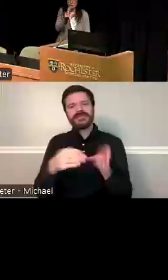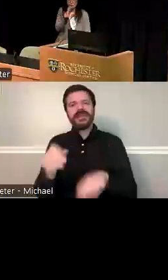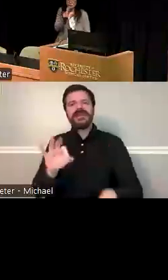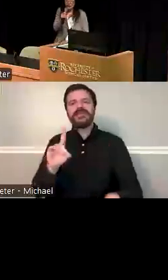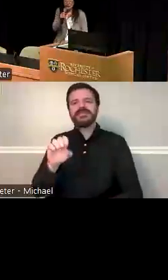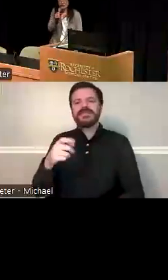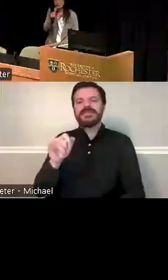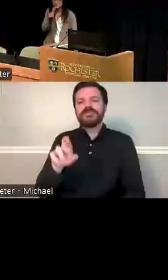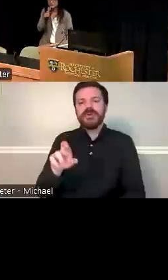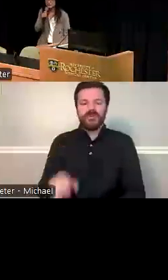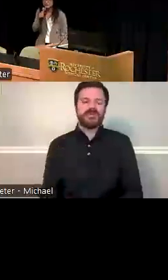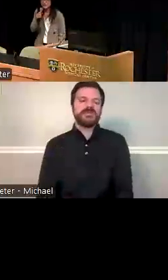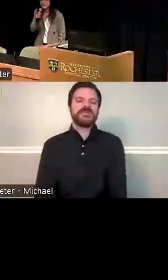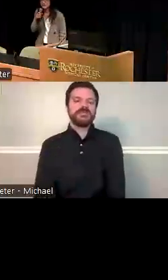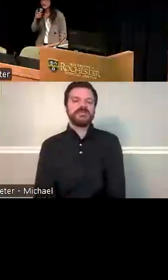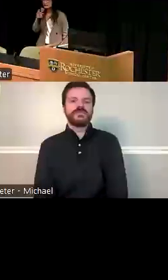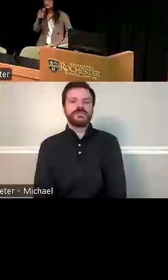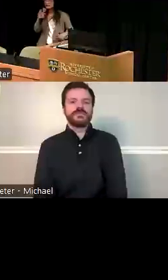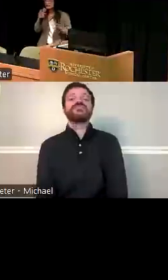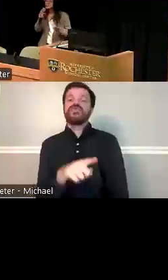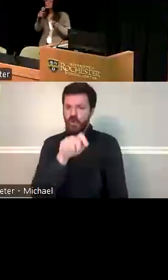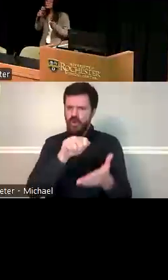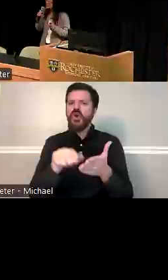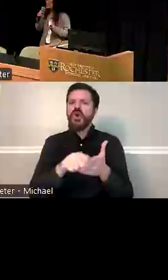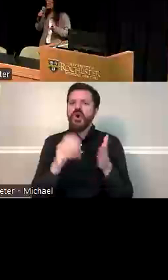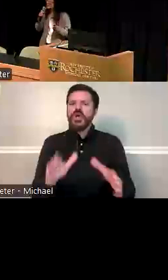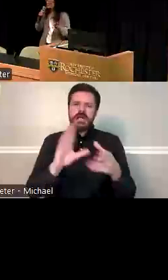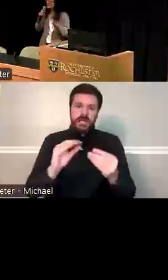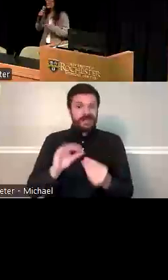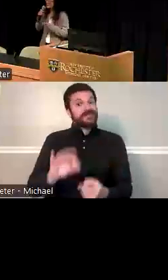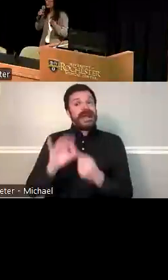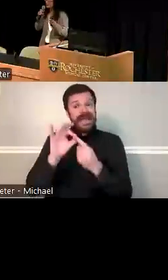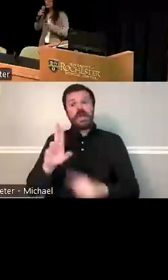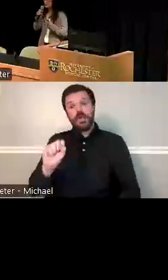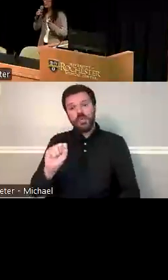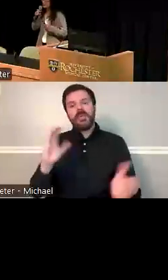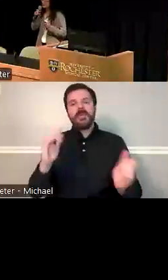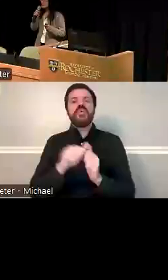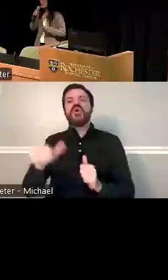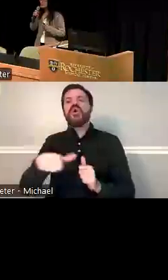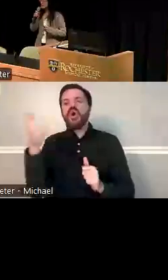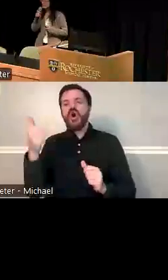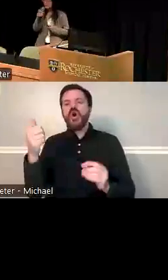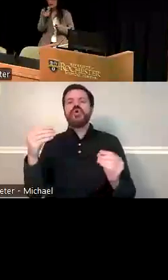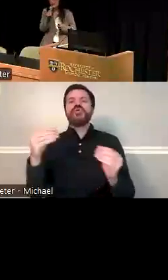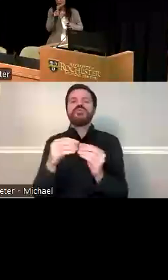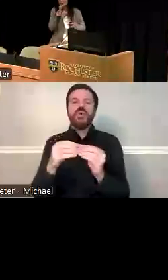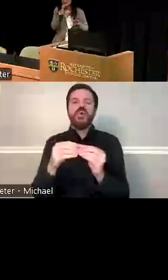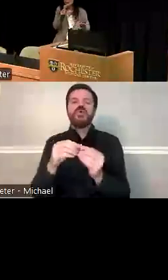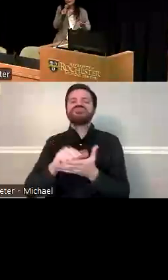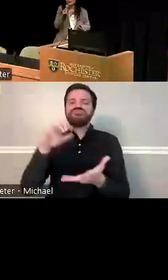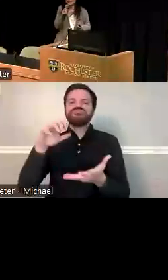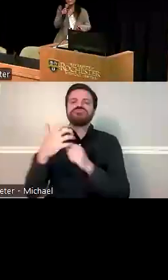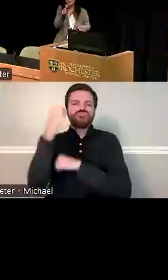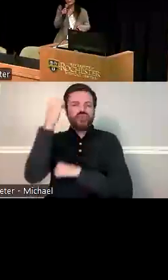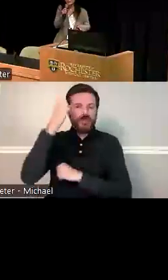so these authors are saying that, especially in the United States compared to other wealthy European countries and Japan, there's more